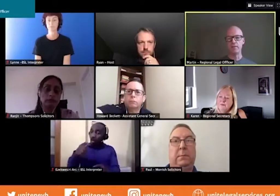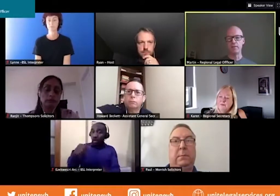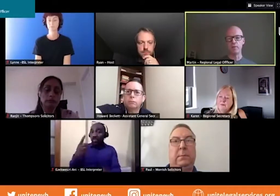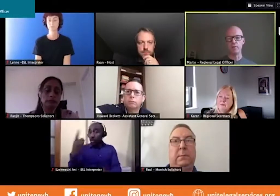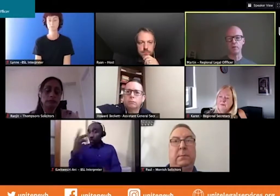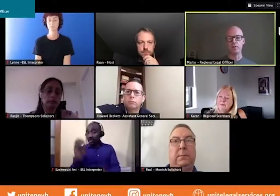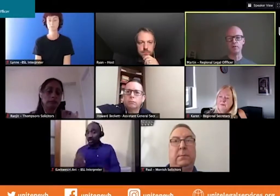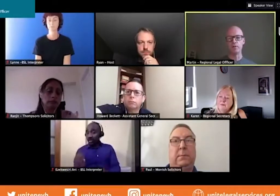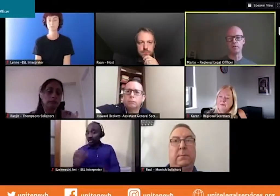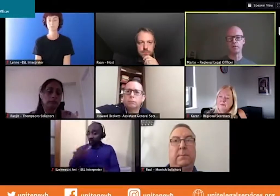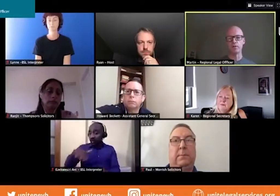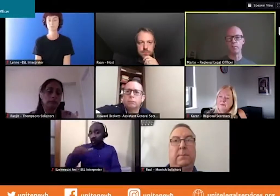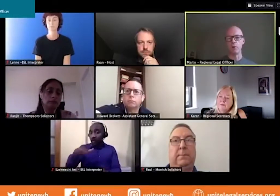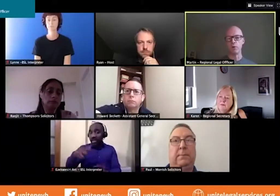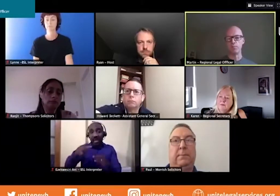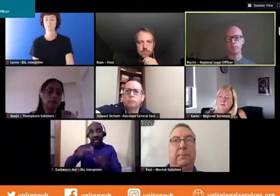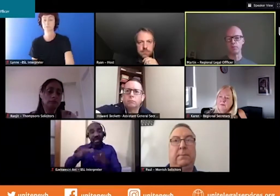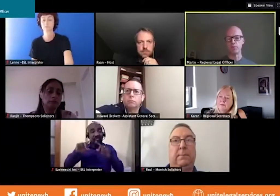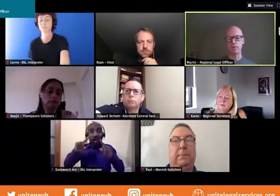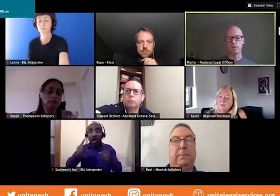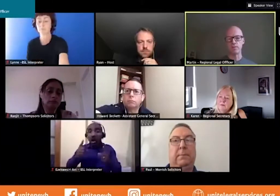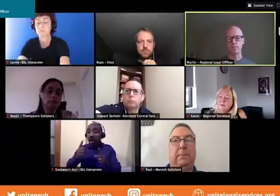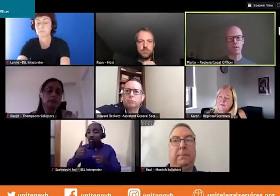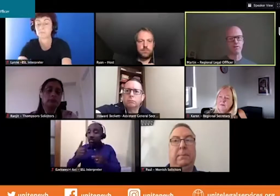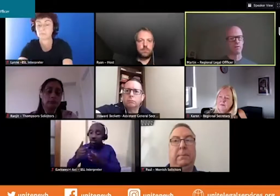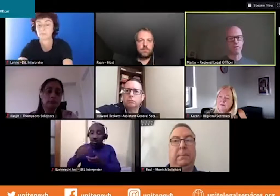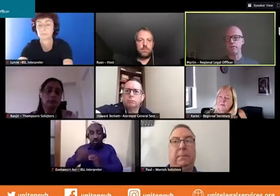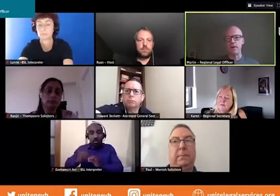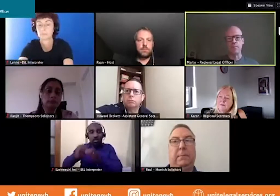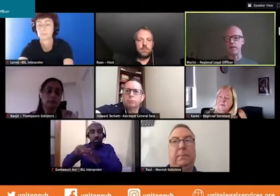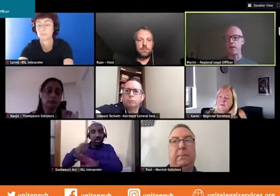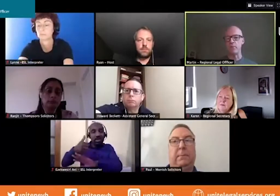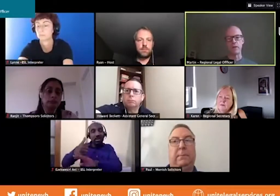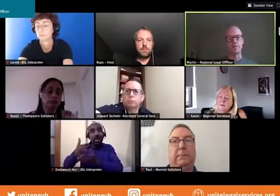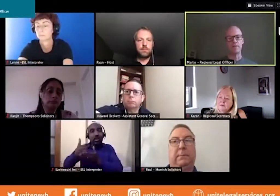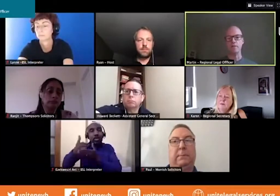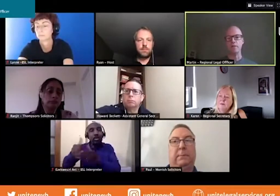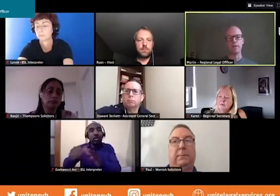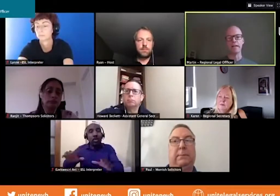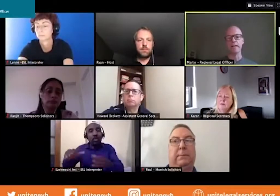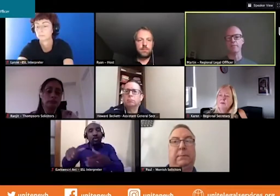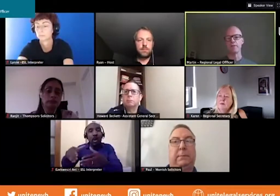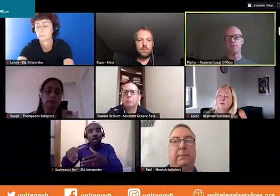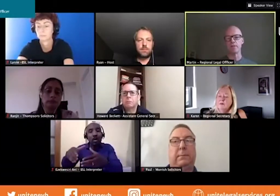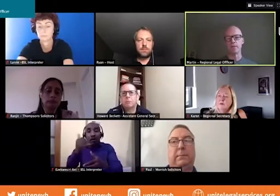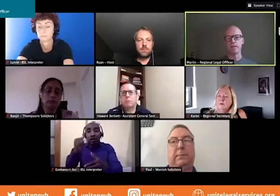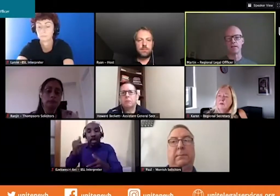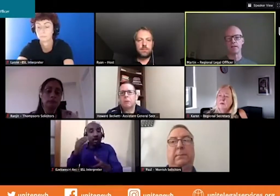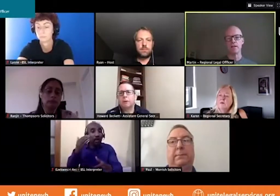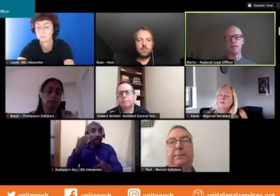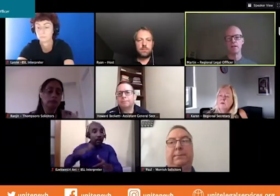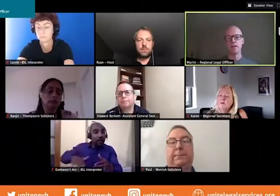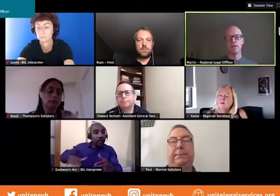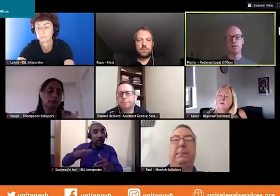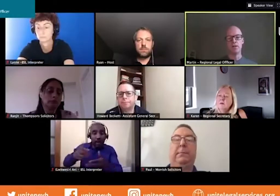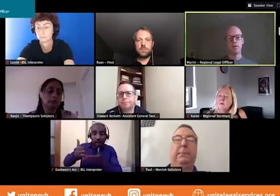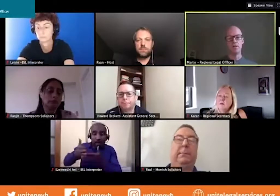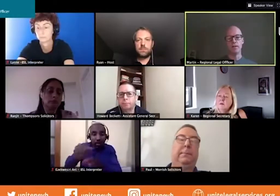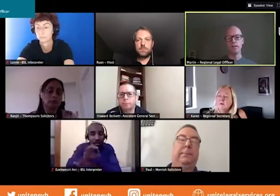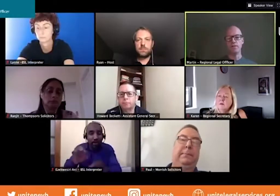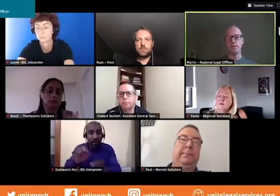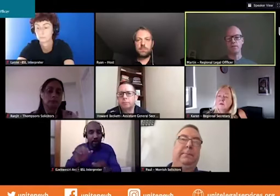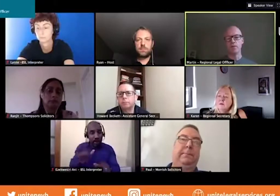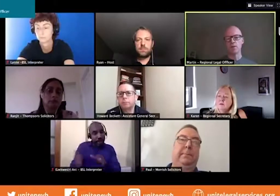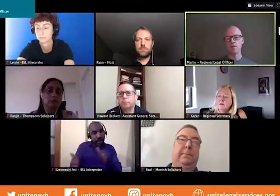able to form one of these so-called support bubbles because perhaps they don't have family around, perhaps they don't know their neighbors, nothing like that, then